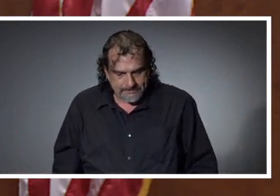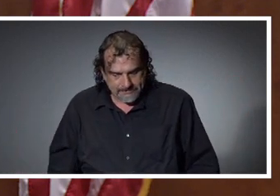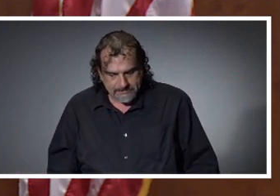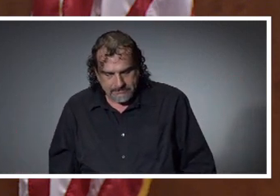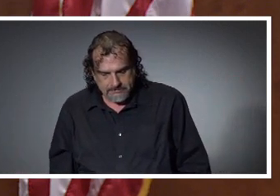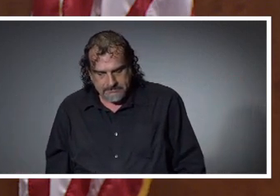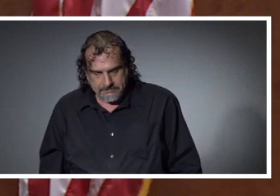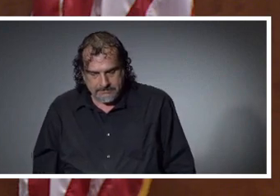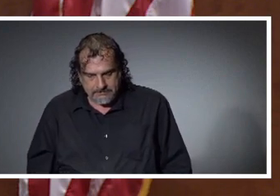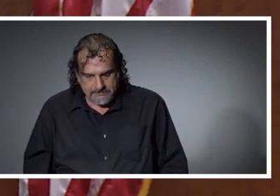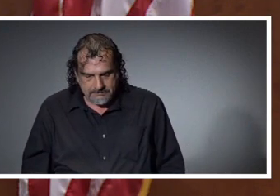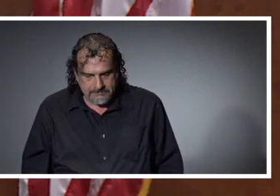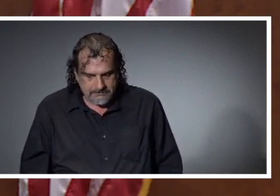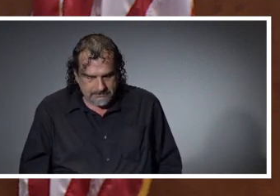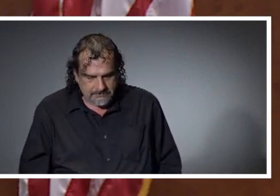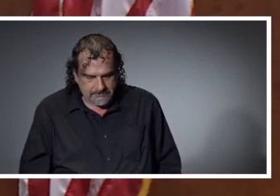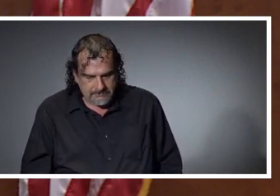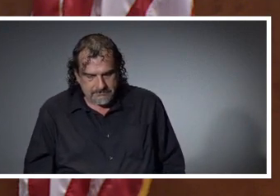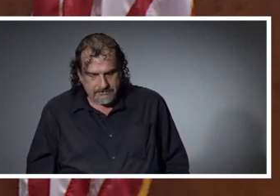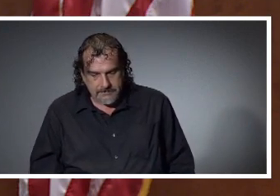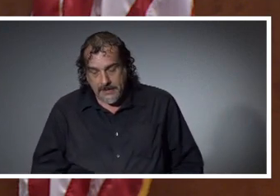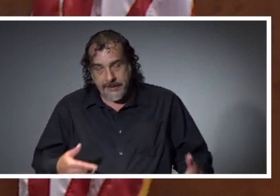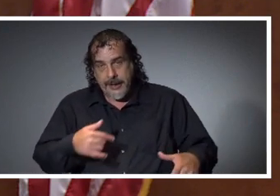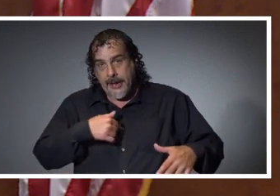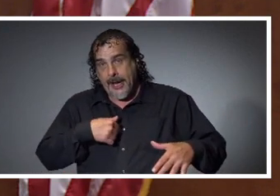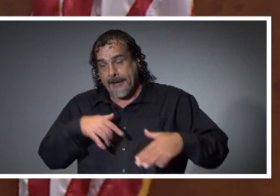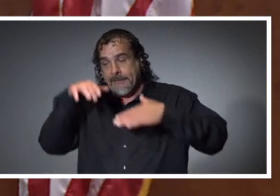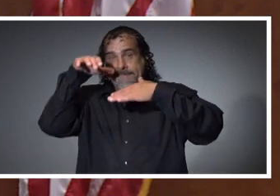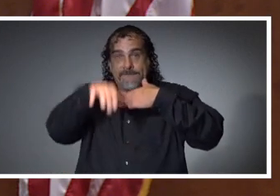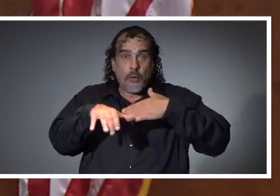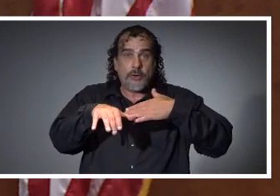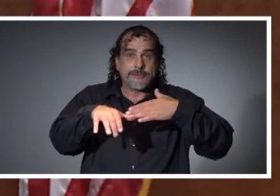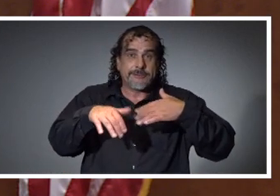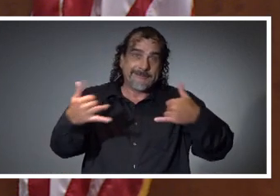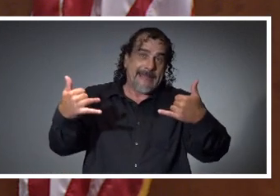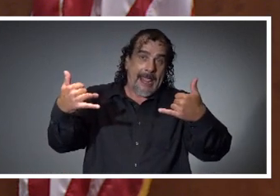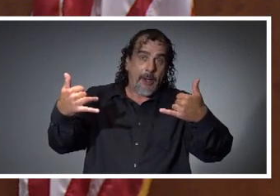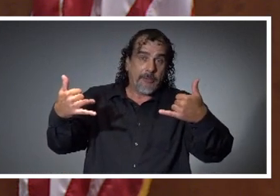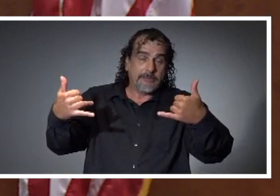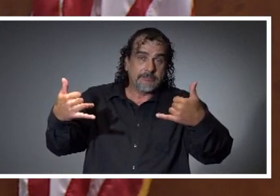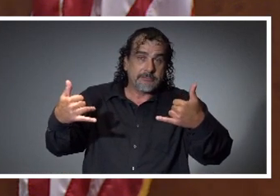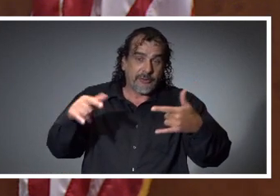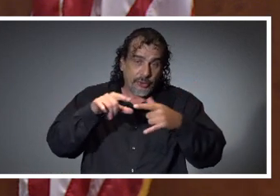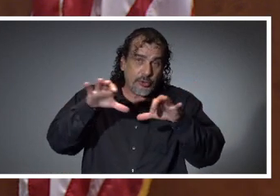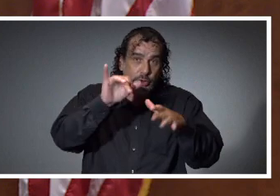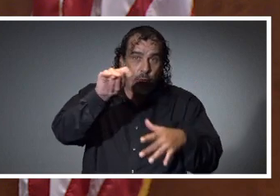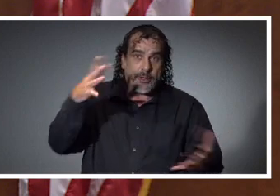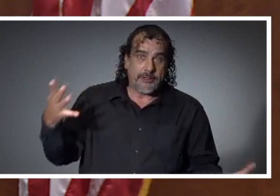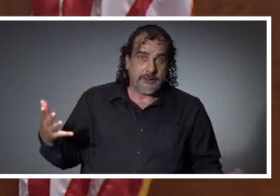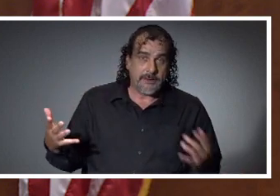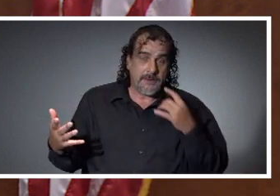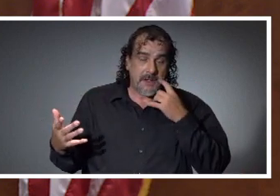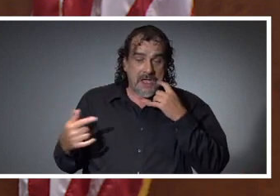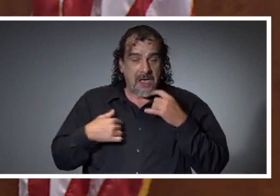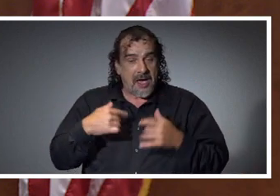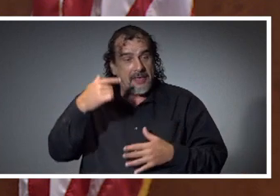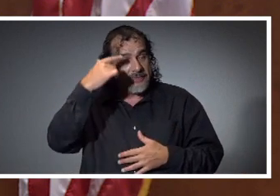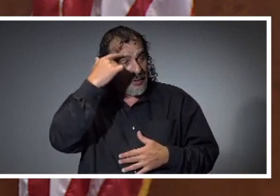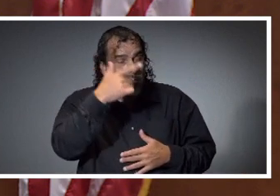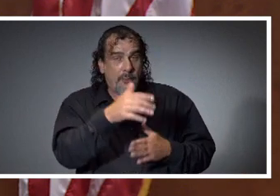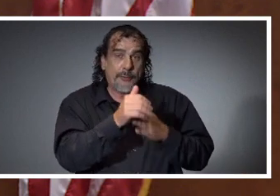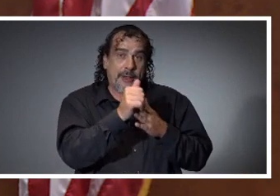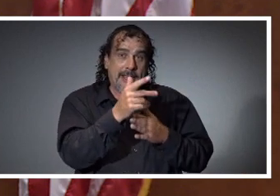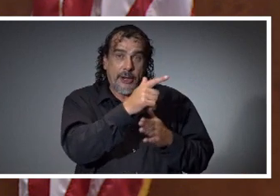very, quite frankly, I'm forced to look at that option. I felt certain that the leadership in the House